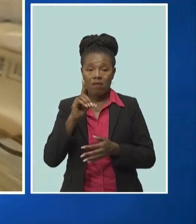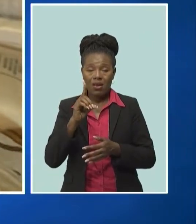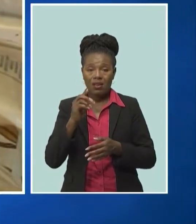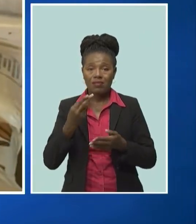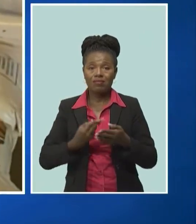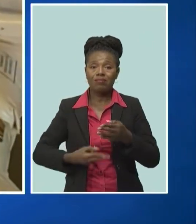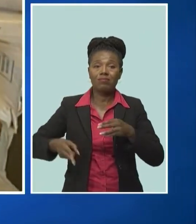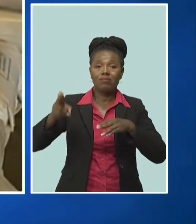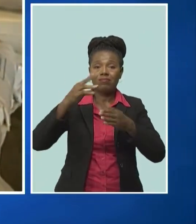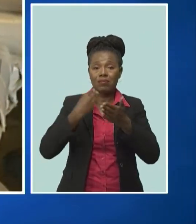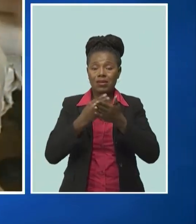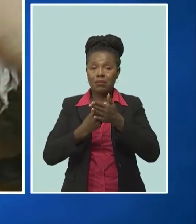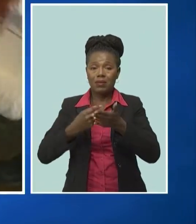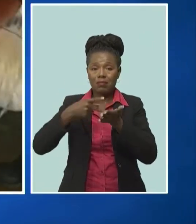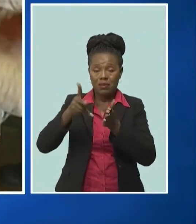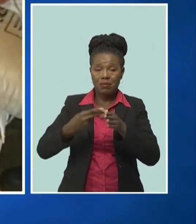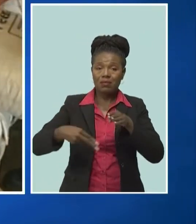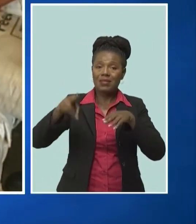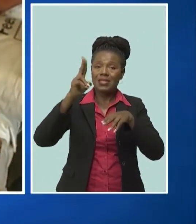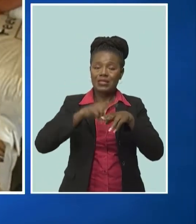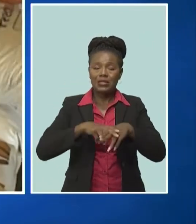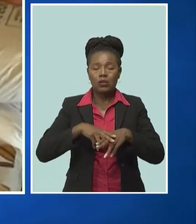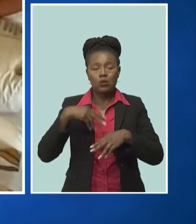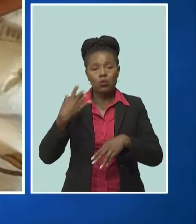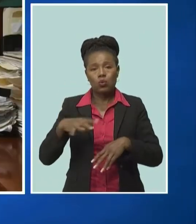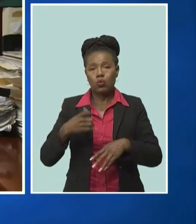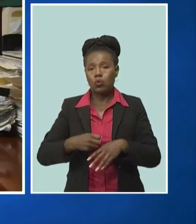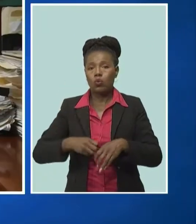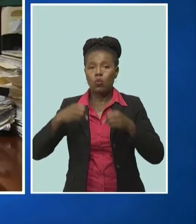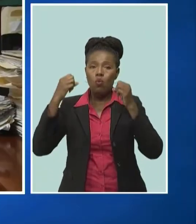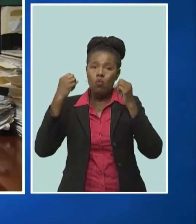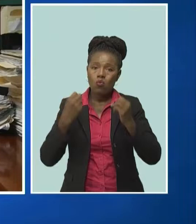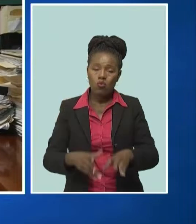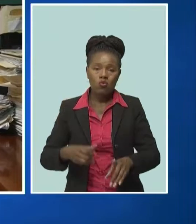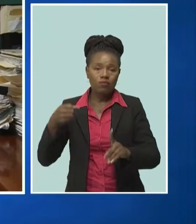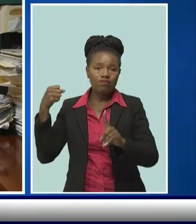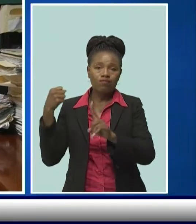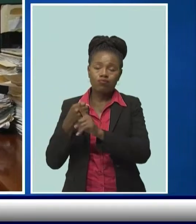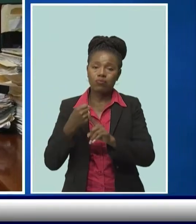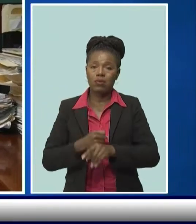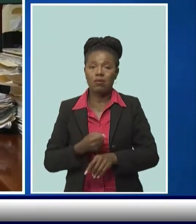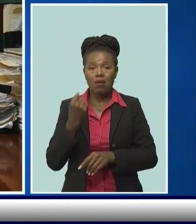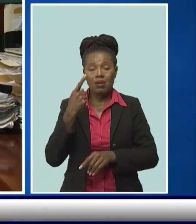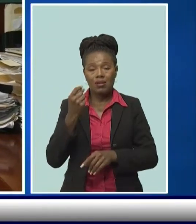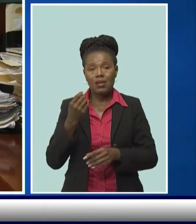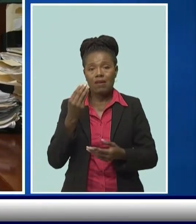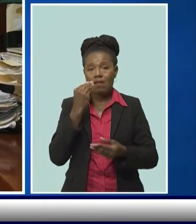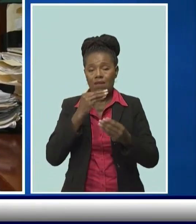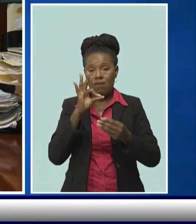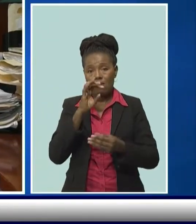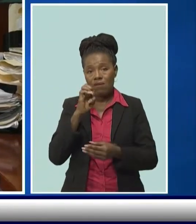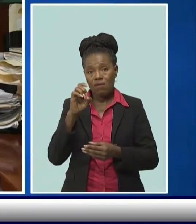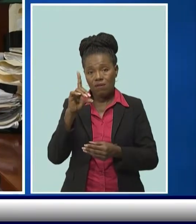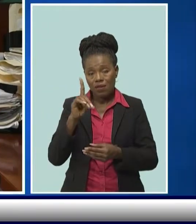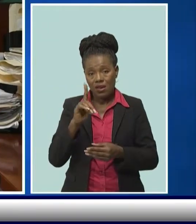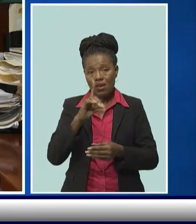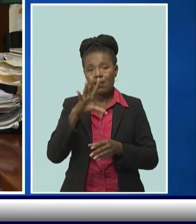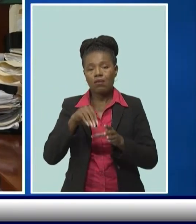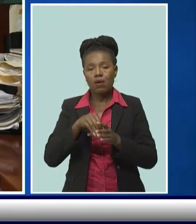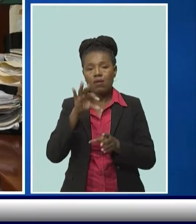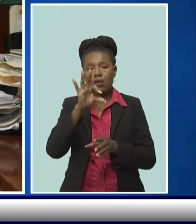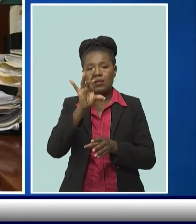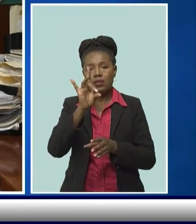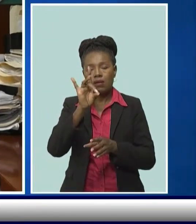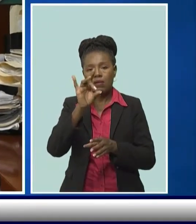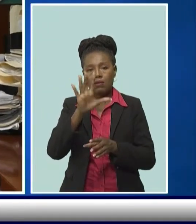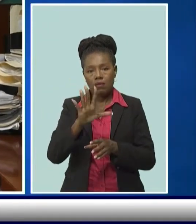huge impact on the production of protein. Feed itself makes up 75 to 80% of the cost of production